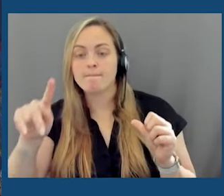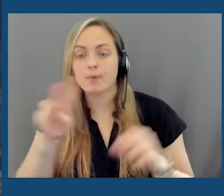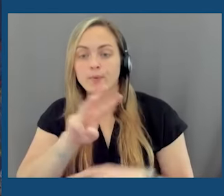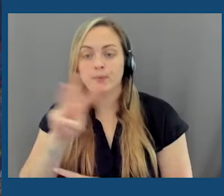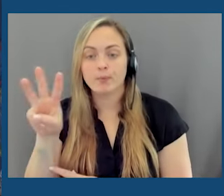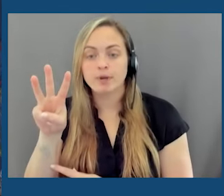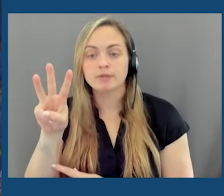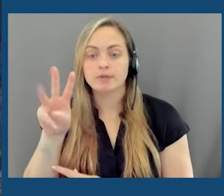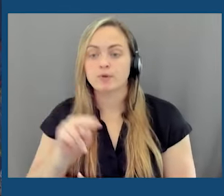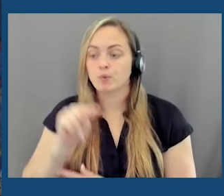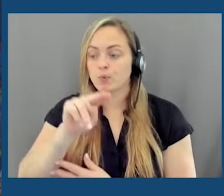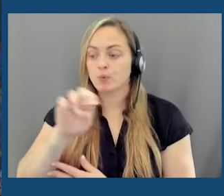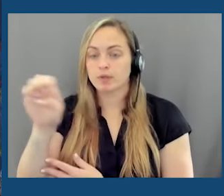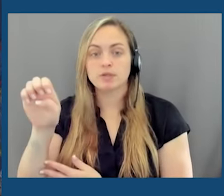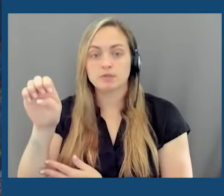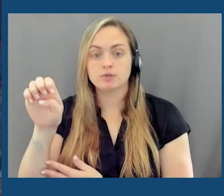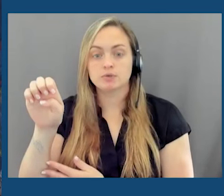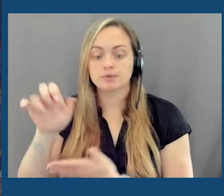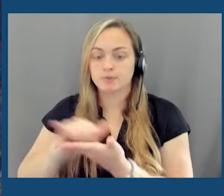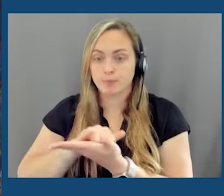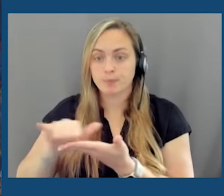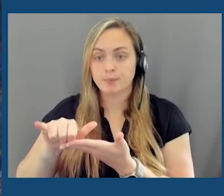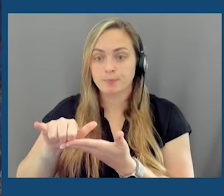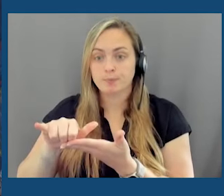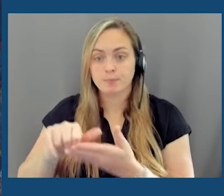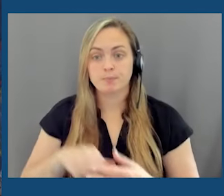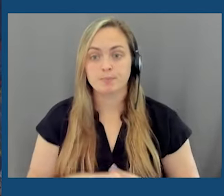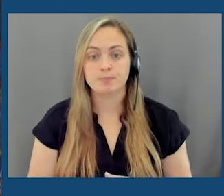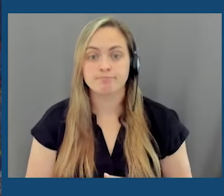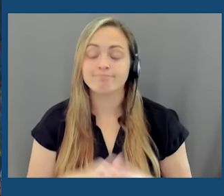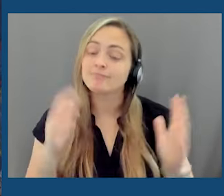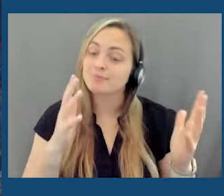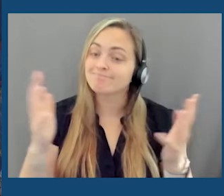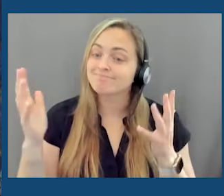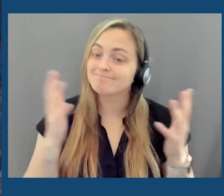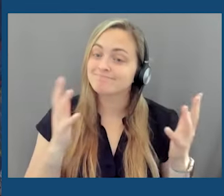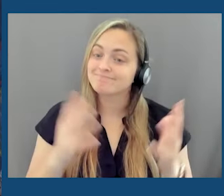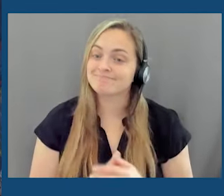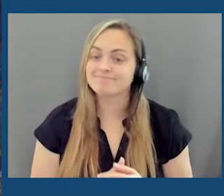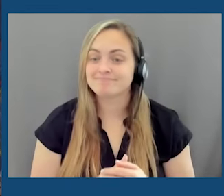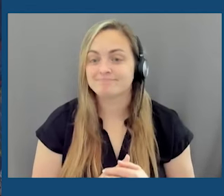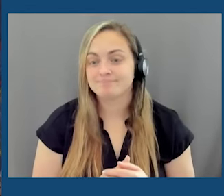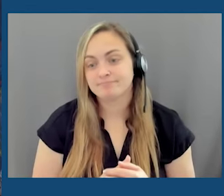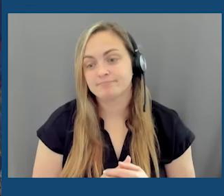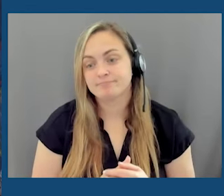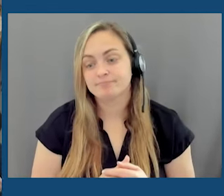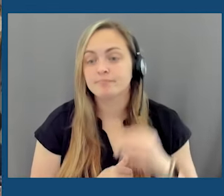and Northeastern New York. Let's give them a round of applause.